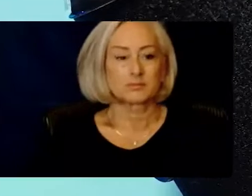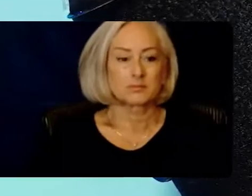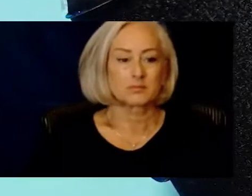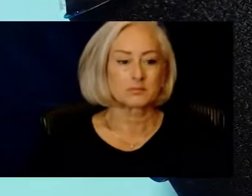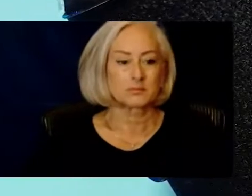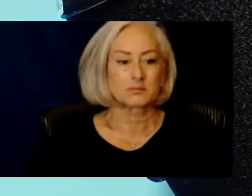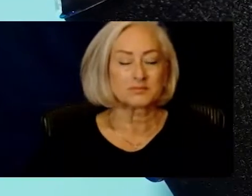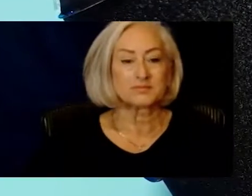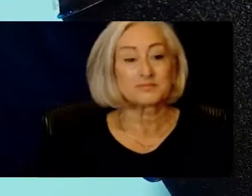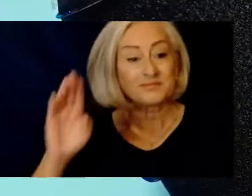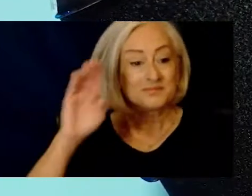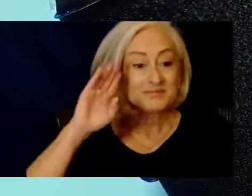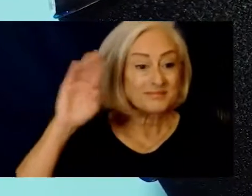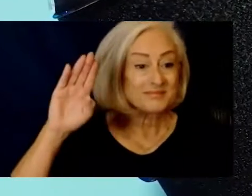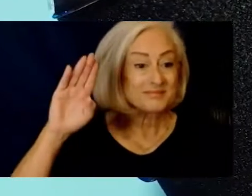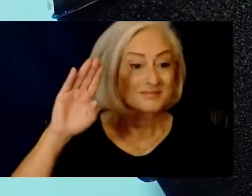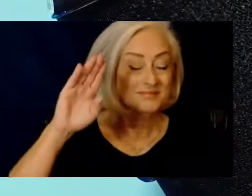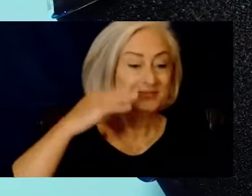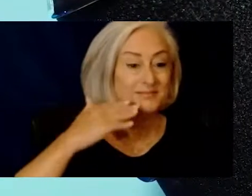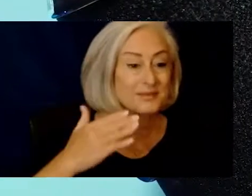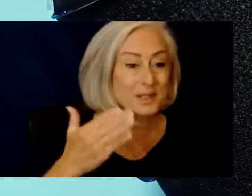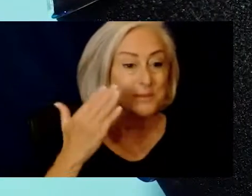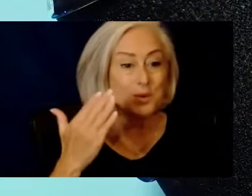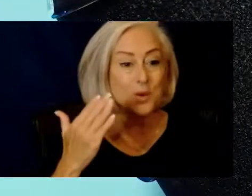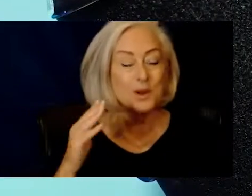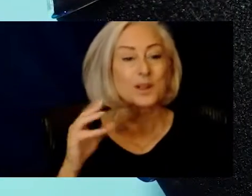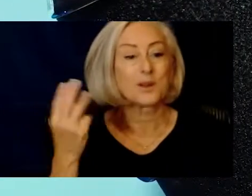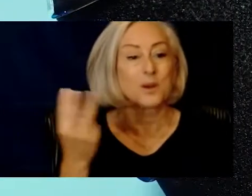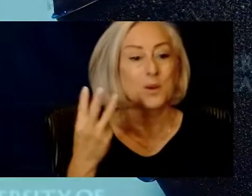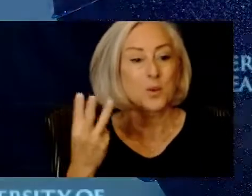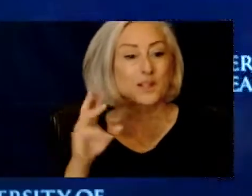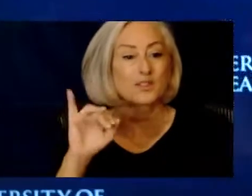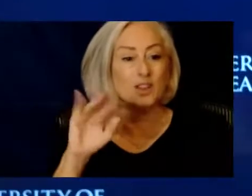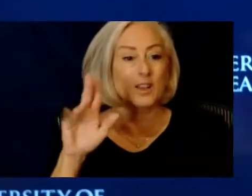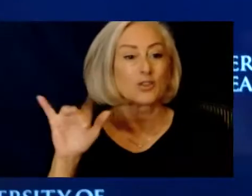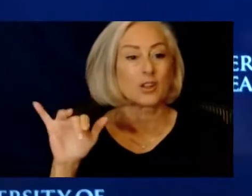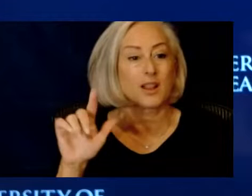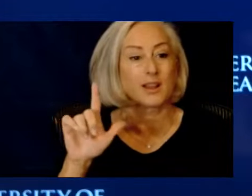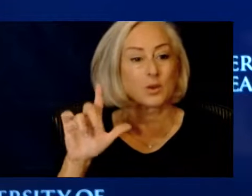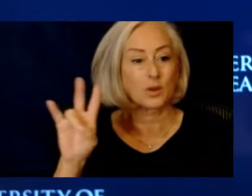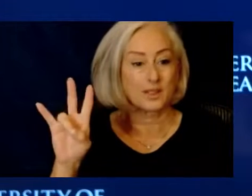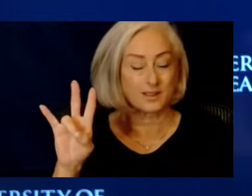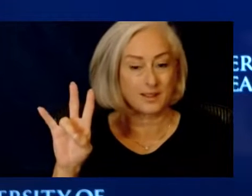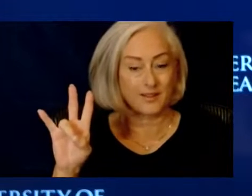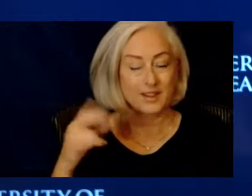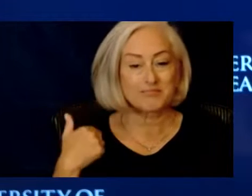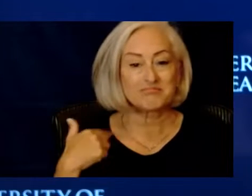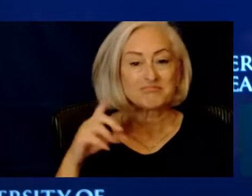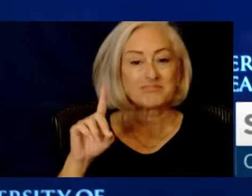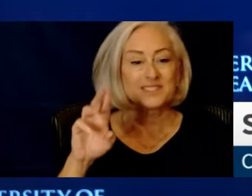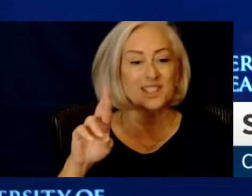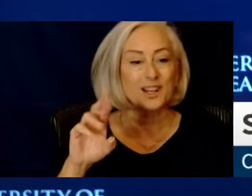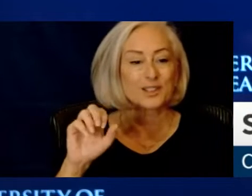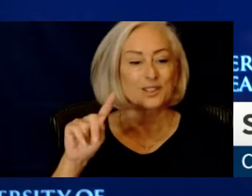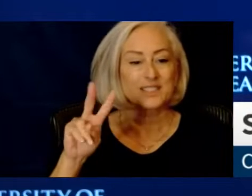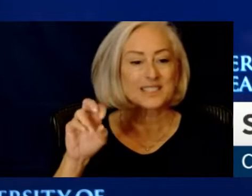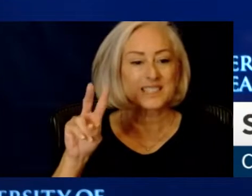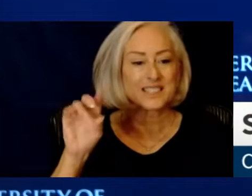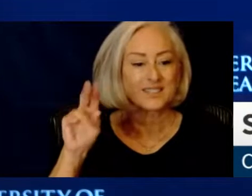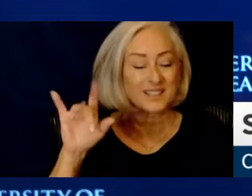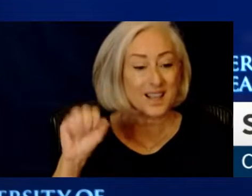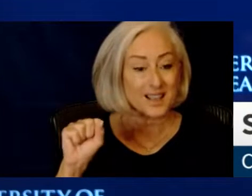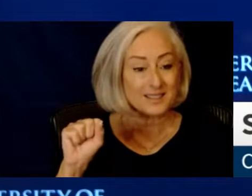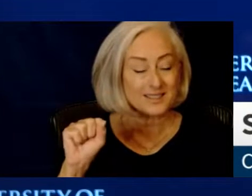Hey, good morning. It's Wednesday, July 27th. I'm Dr. Steve Stites, Chief Medical Officer here at the University of Kansas Health System. Thanks for joining us on